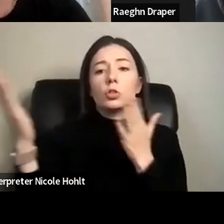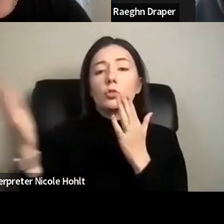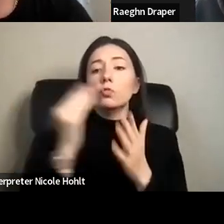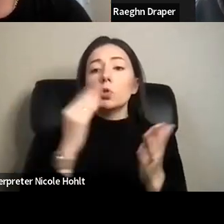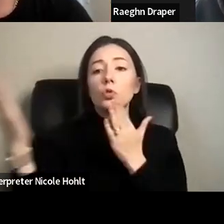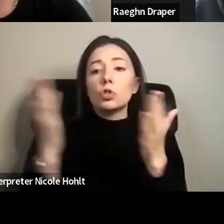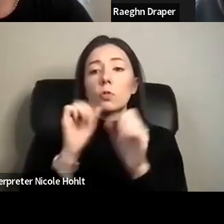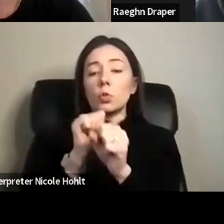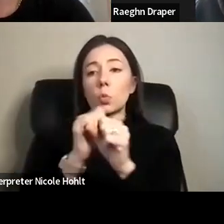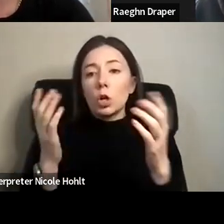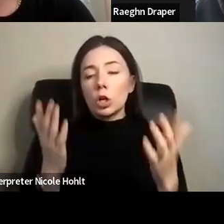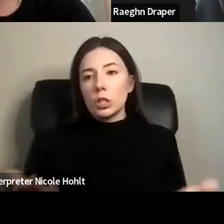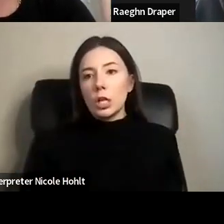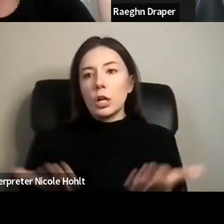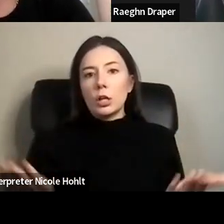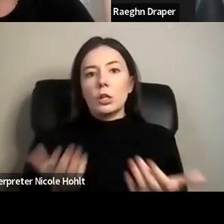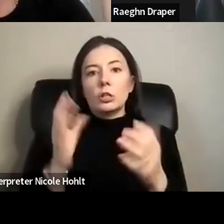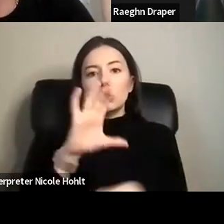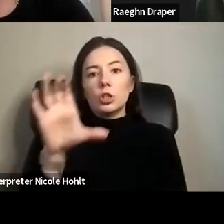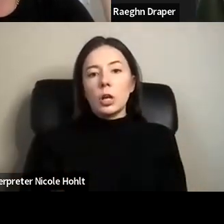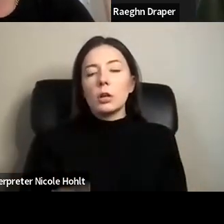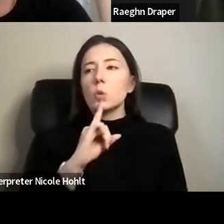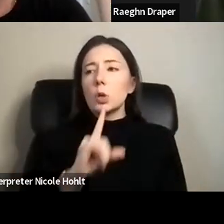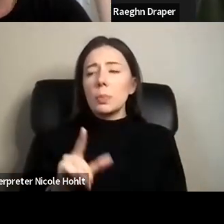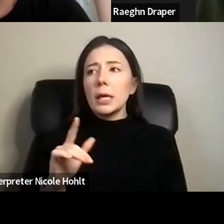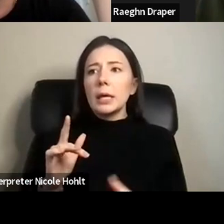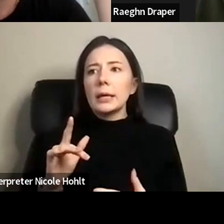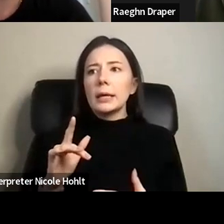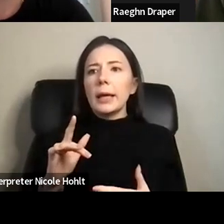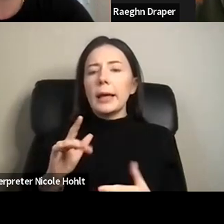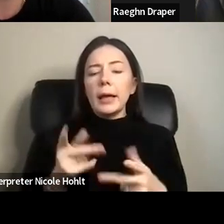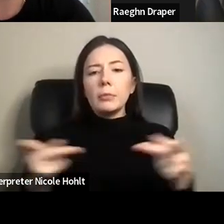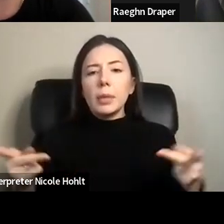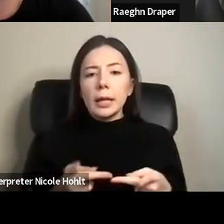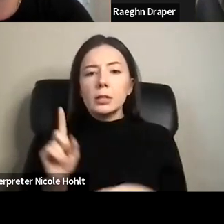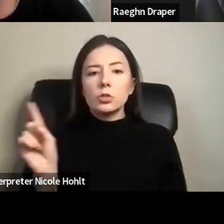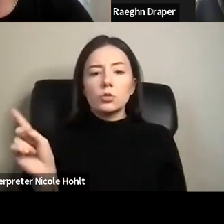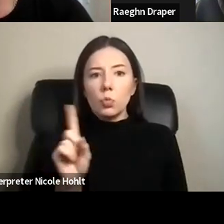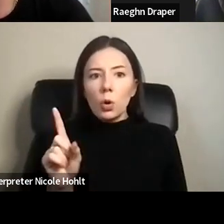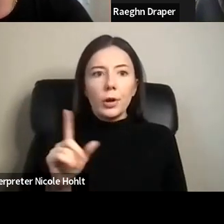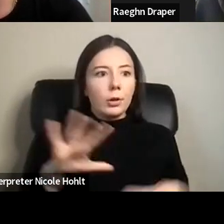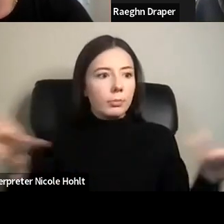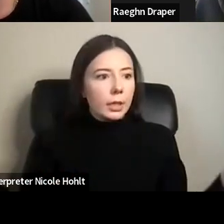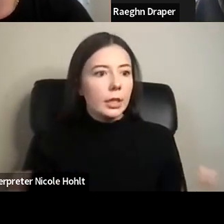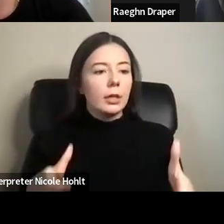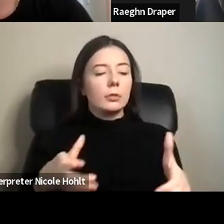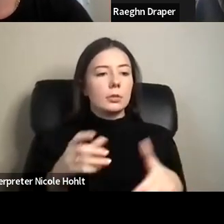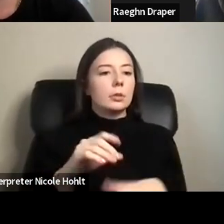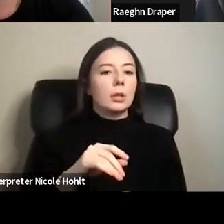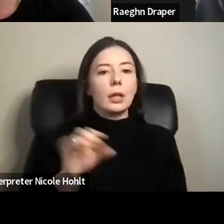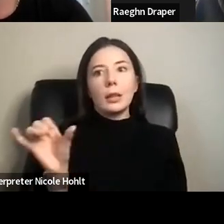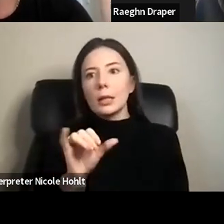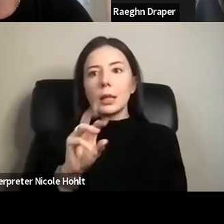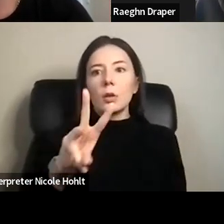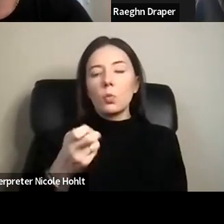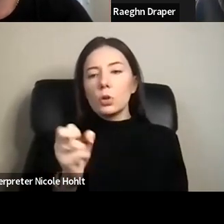this will be a space really bringing to the surface the whisper networks. So workers' experiences with